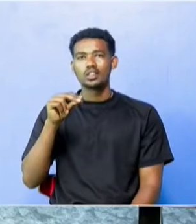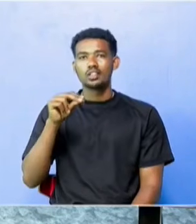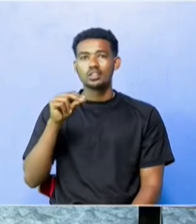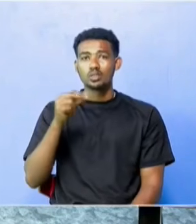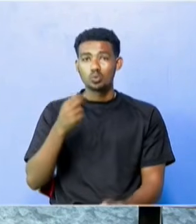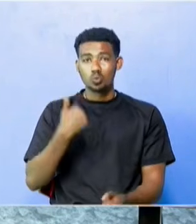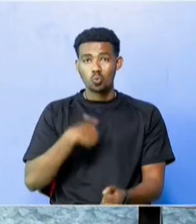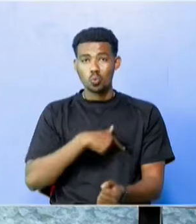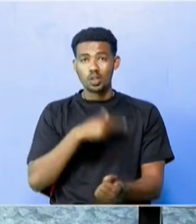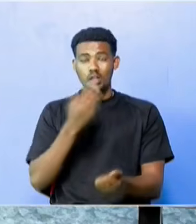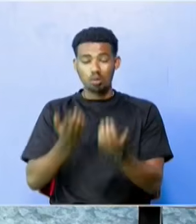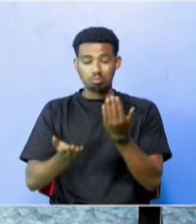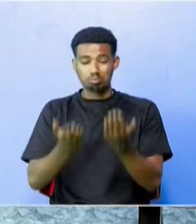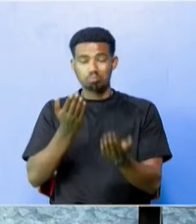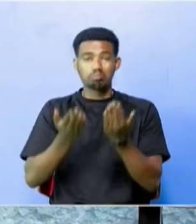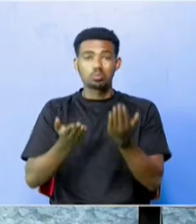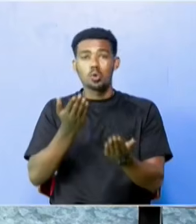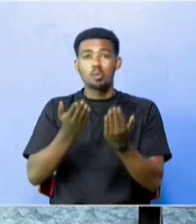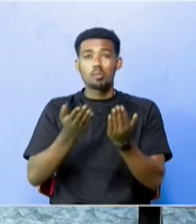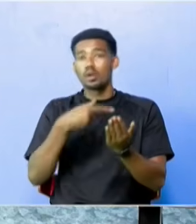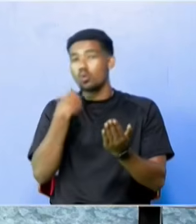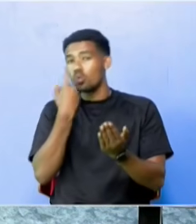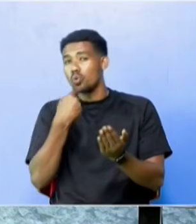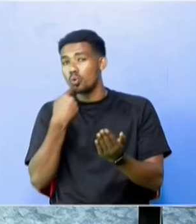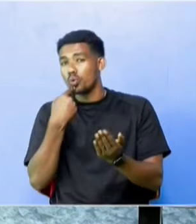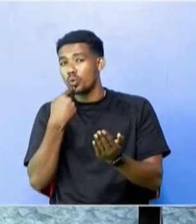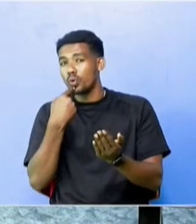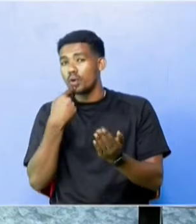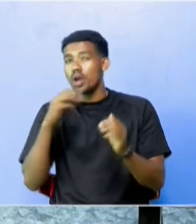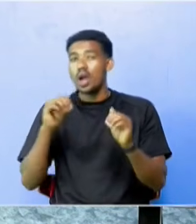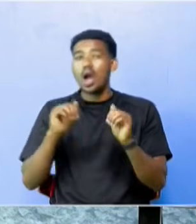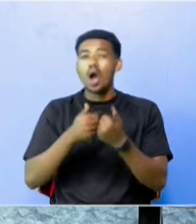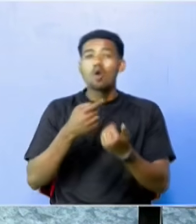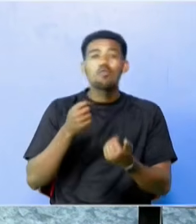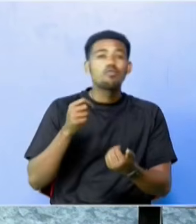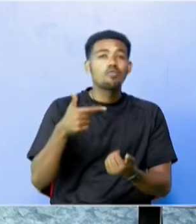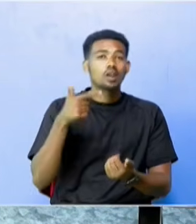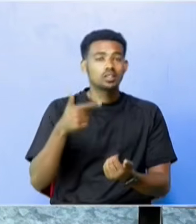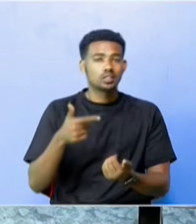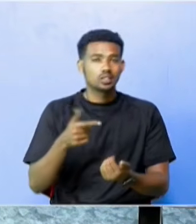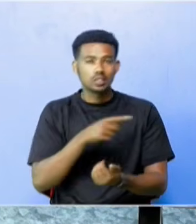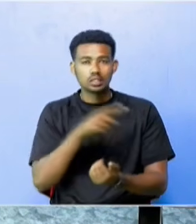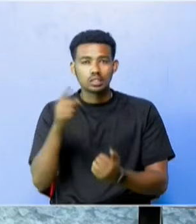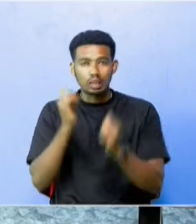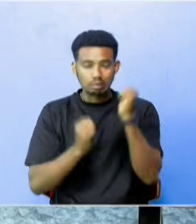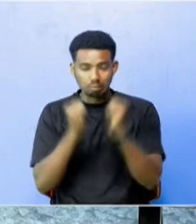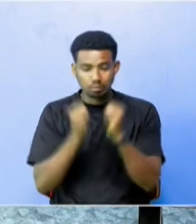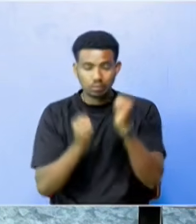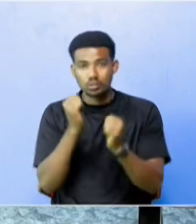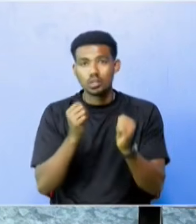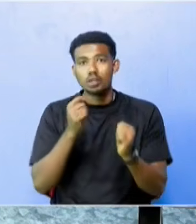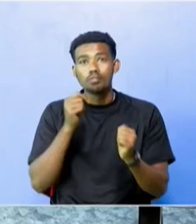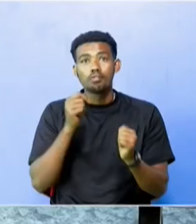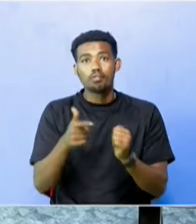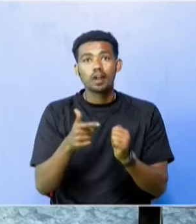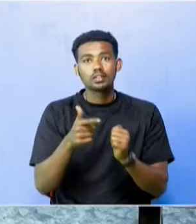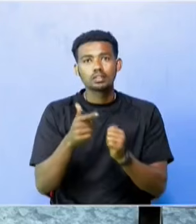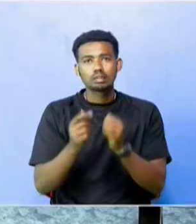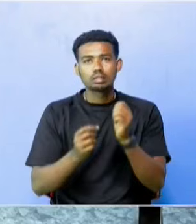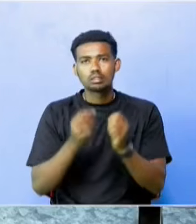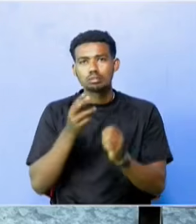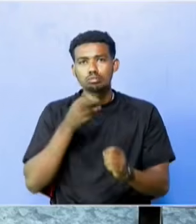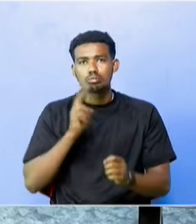horse. We are comparing how fast they go. We are comparing what? The action that they